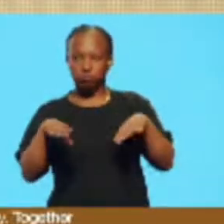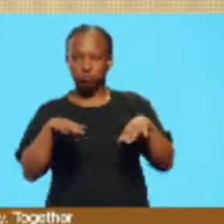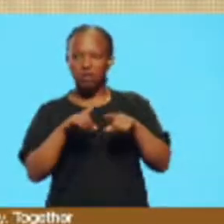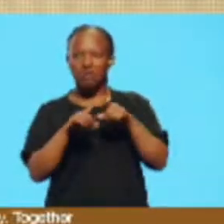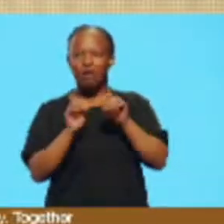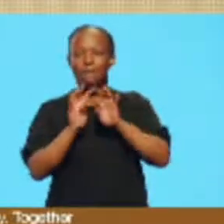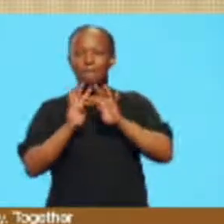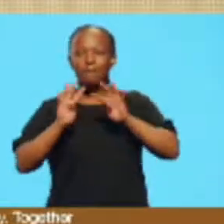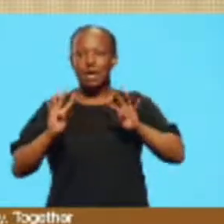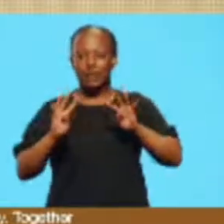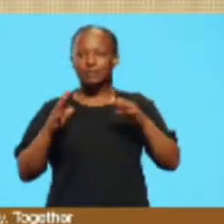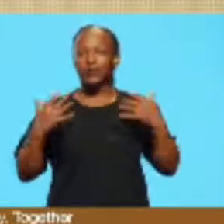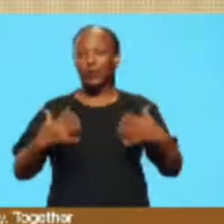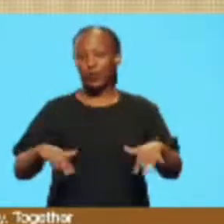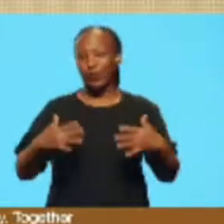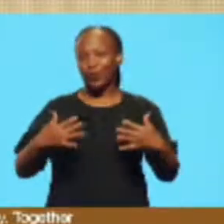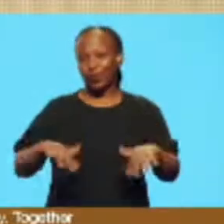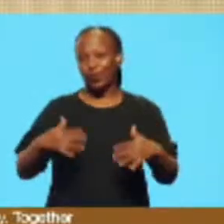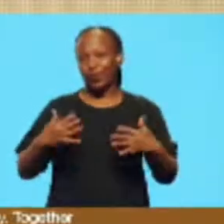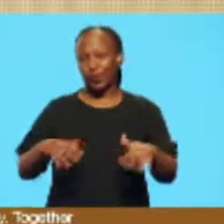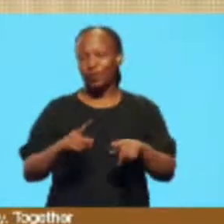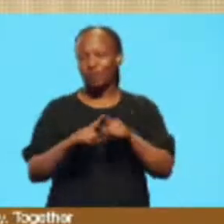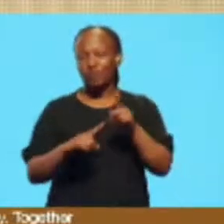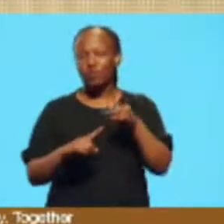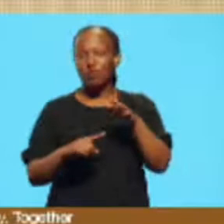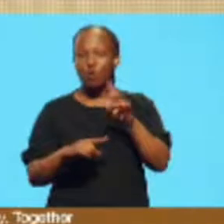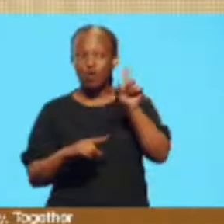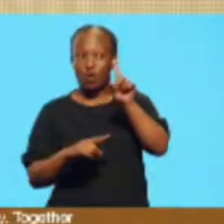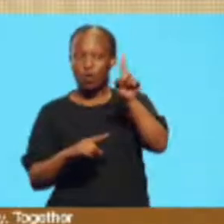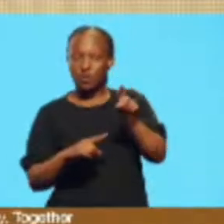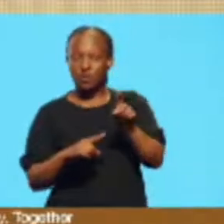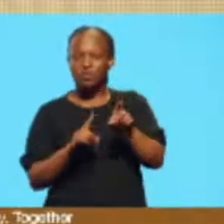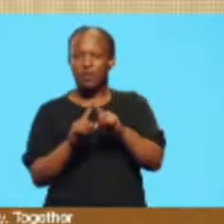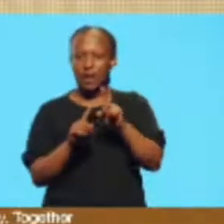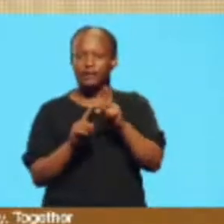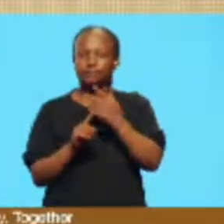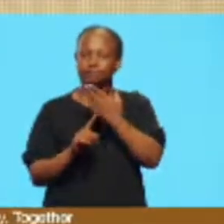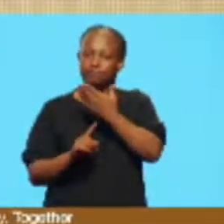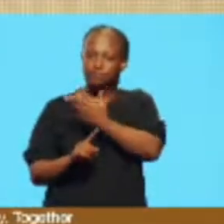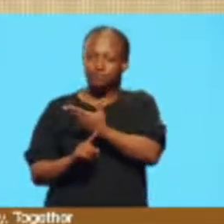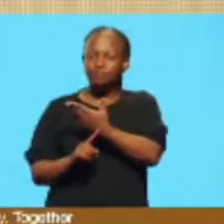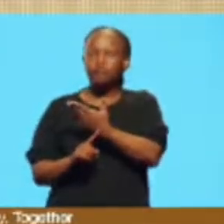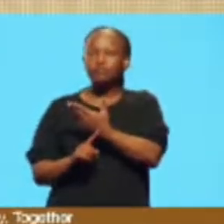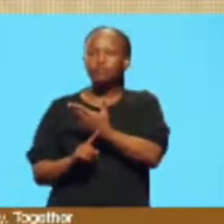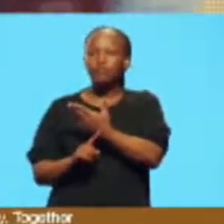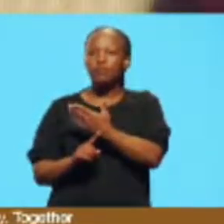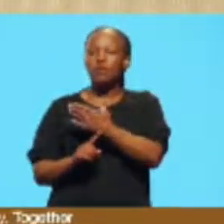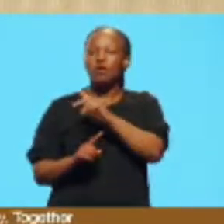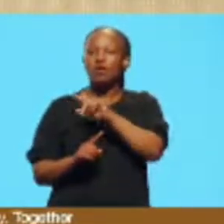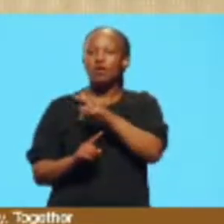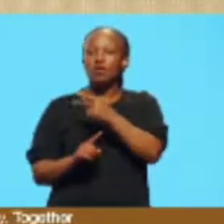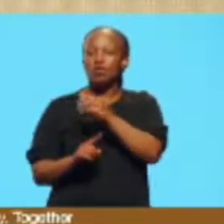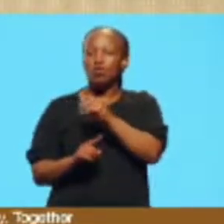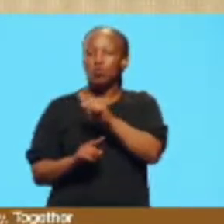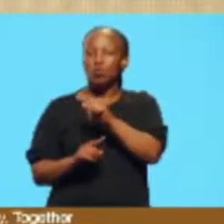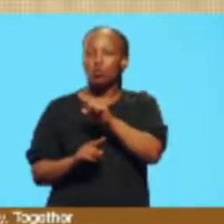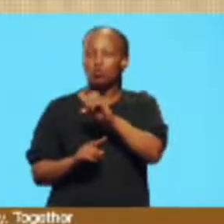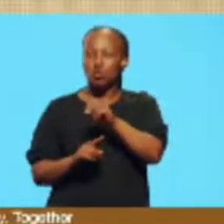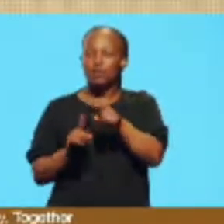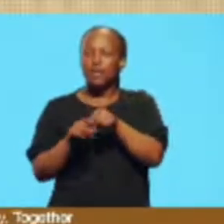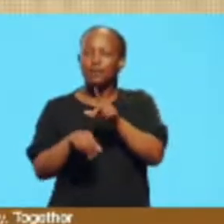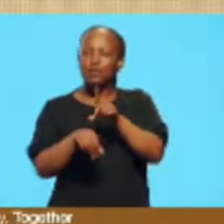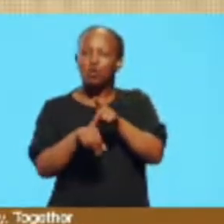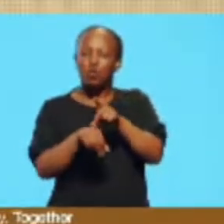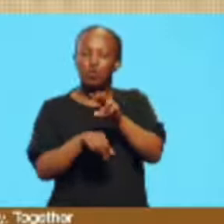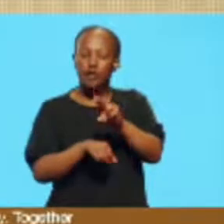the panelists and from the richness of the questions. But over to you, Khutso, as well as Dr. Dlamini, as